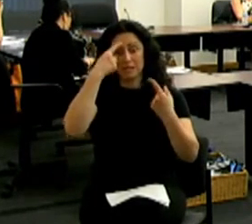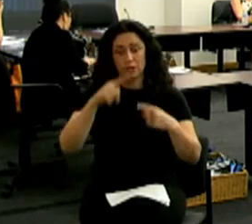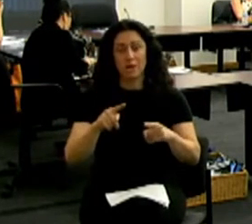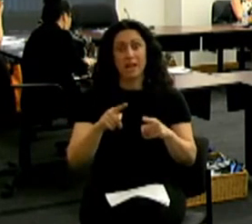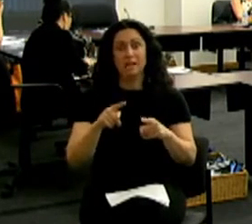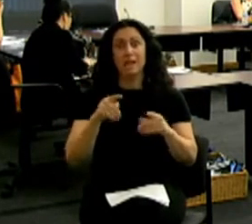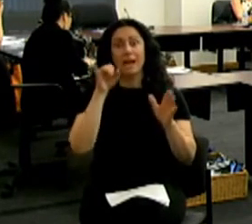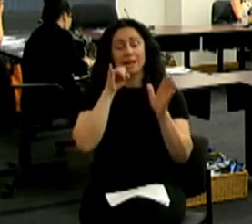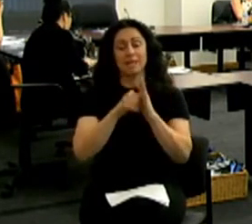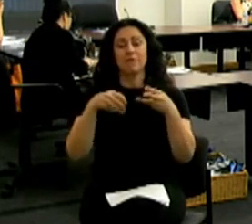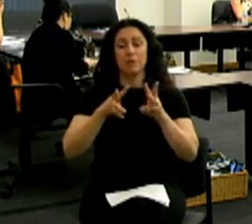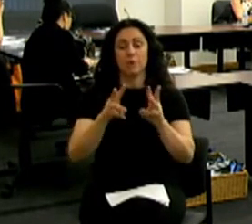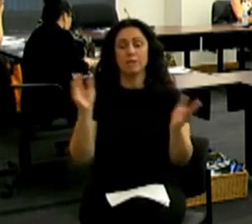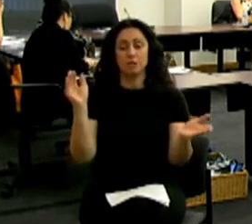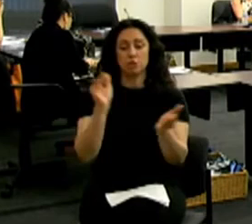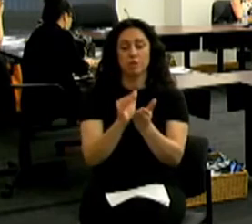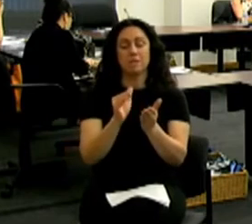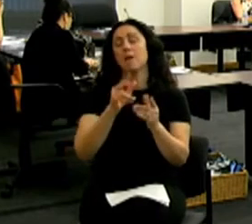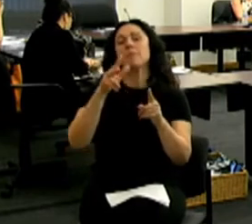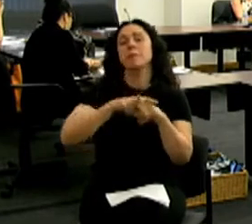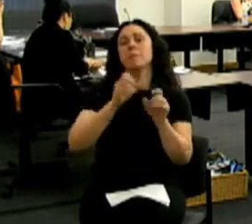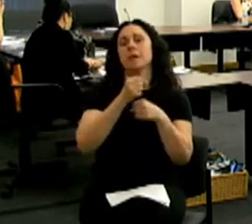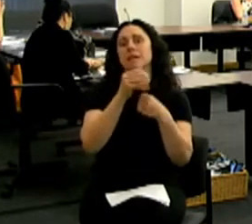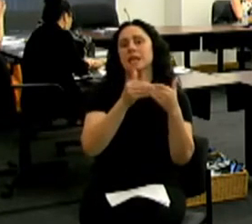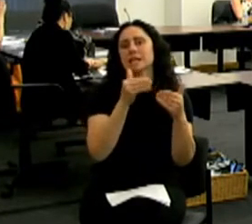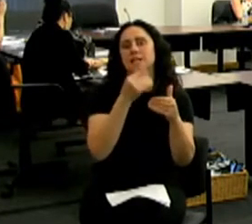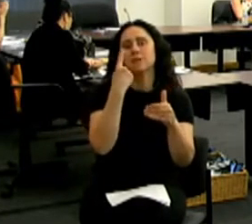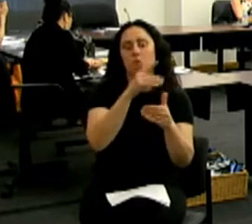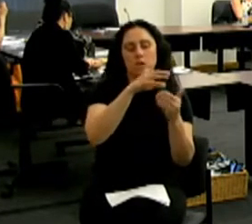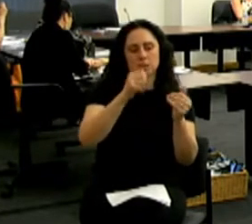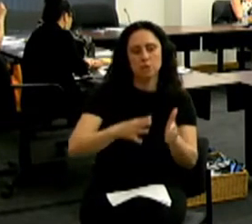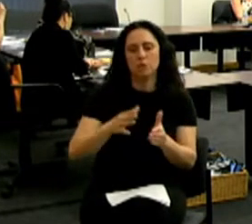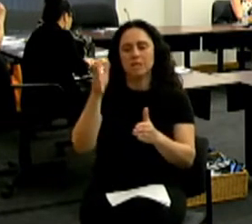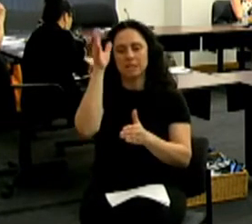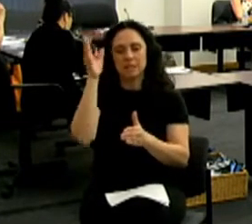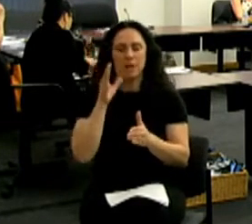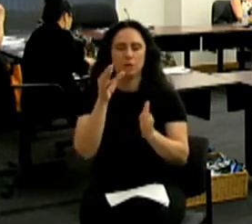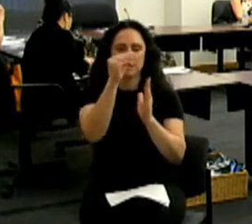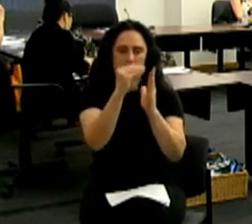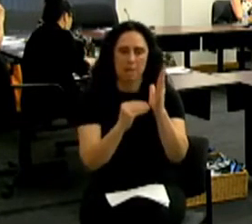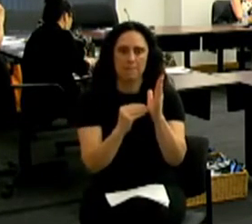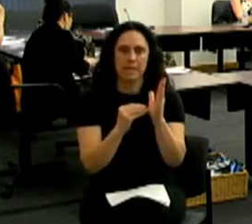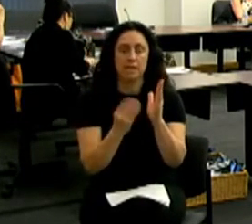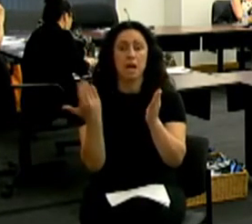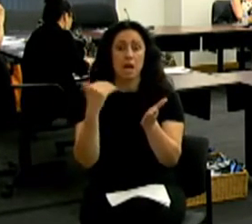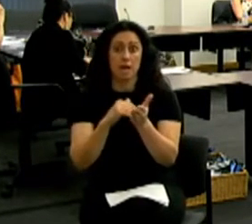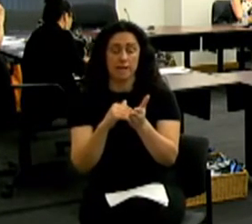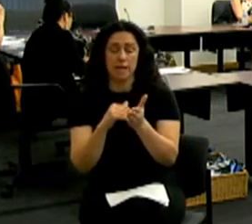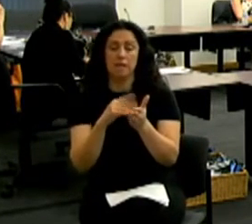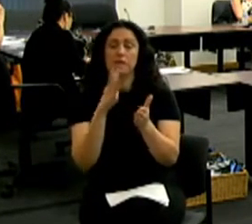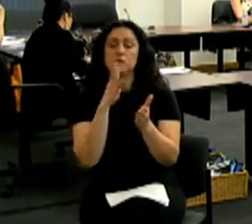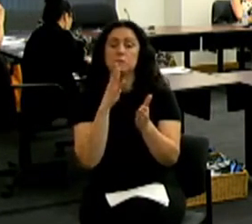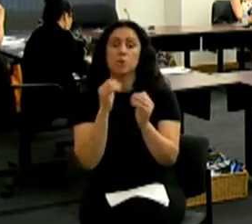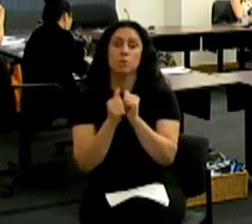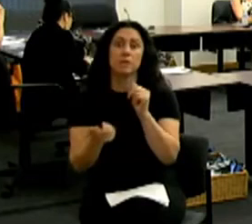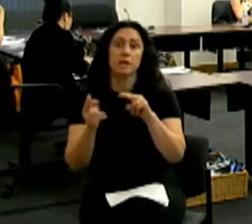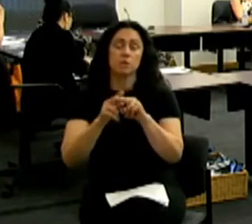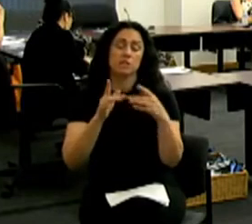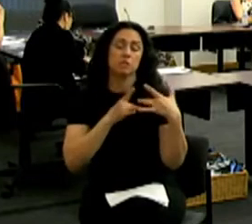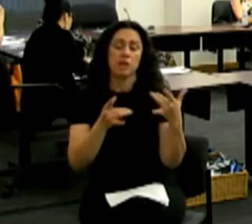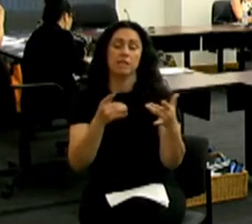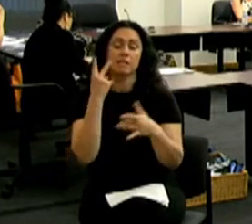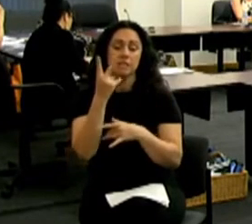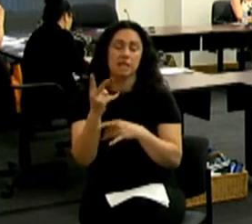to trim down the application, making it easier for students and parents to complete. And again, I mentioned earlier, he spoke to the increasing trend of seeing